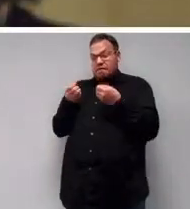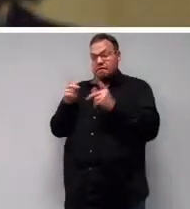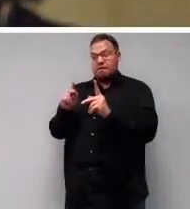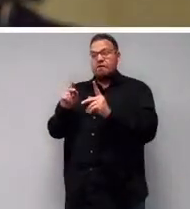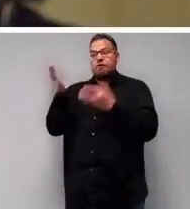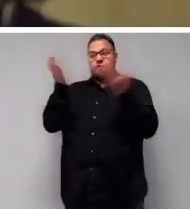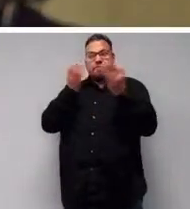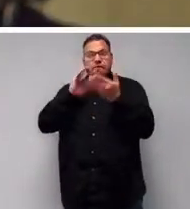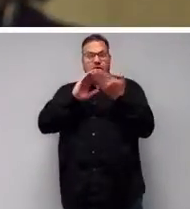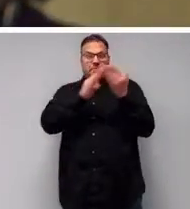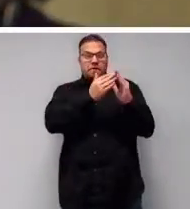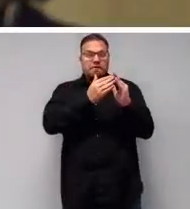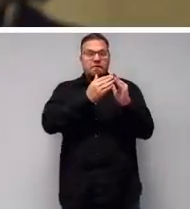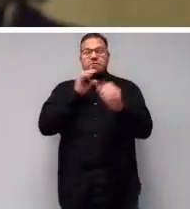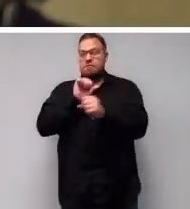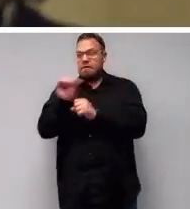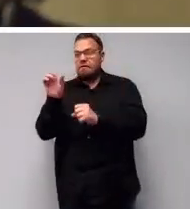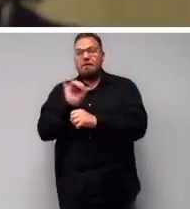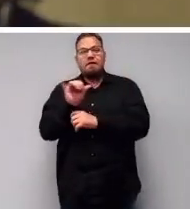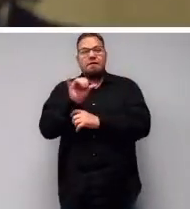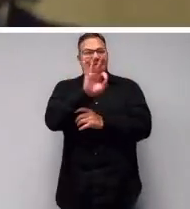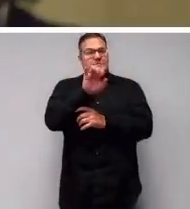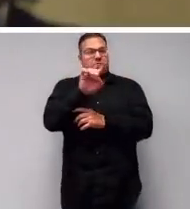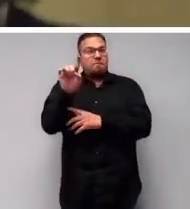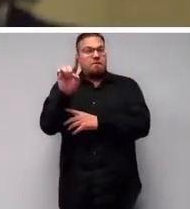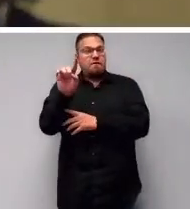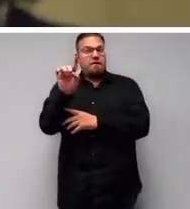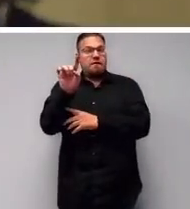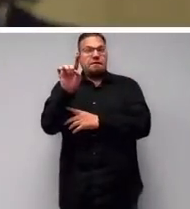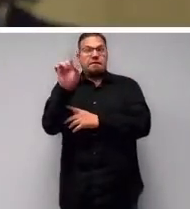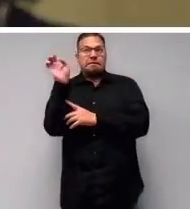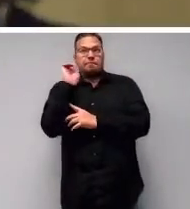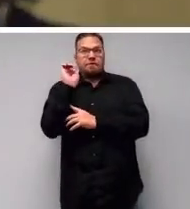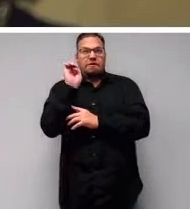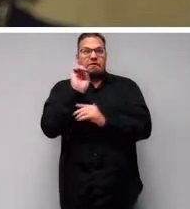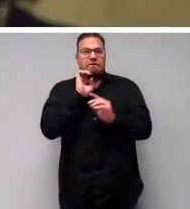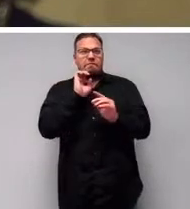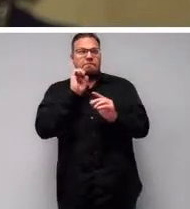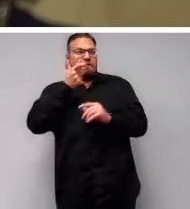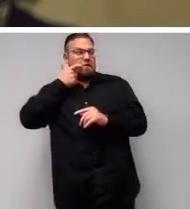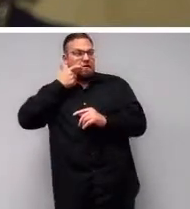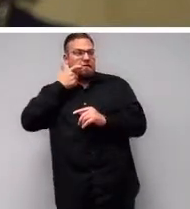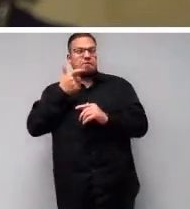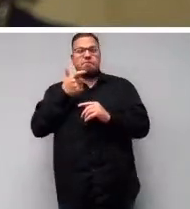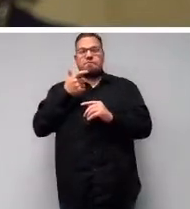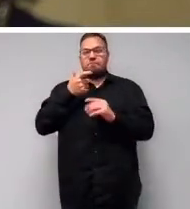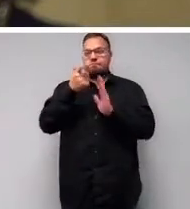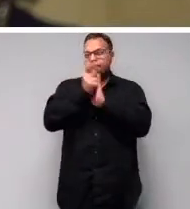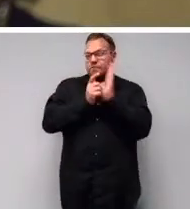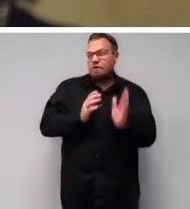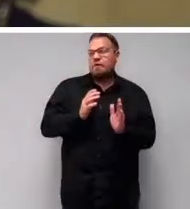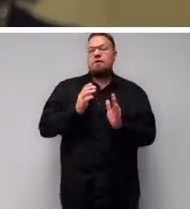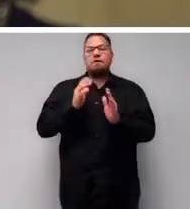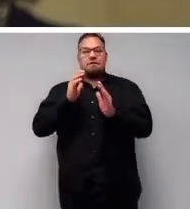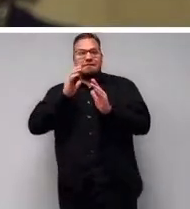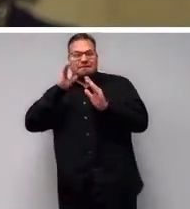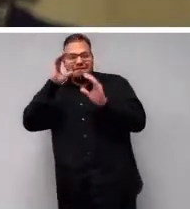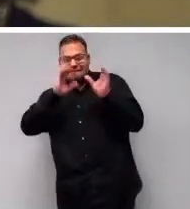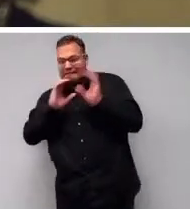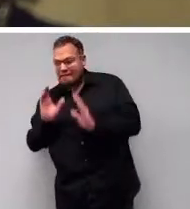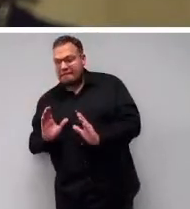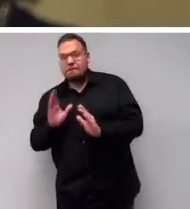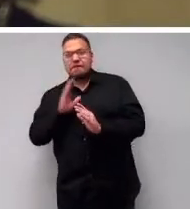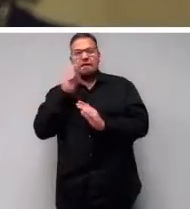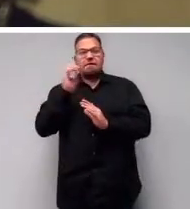in careers like 911 emergency dispatchers, attorneys, forensic scientists, and even FBI